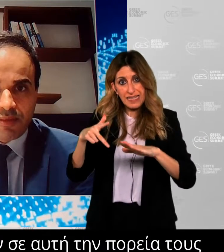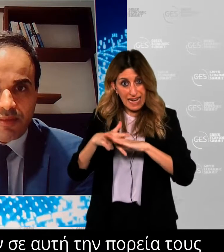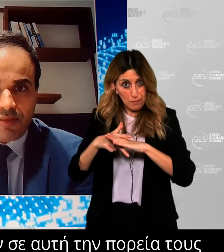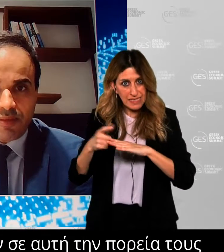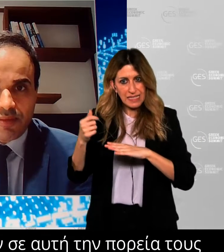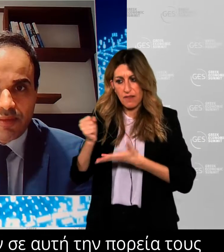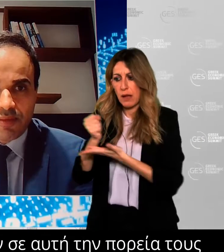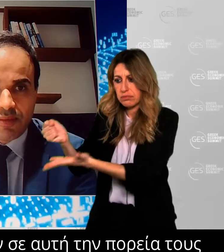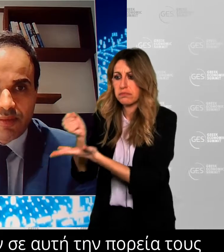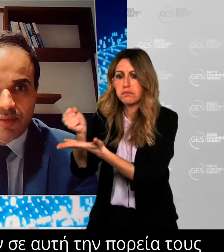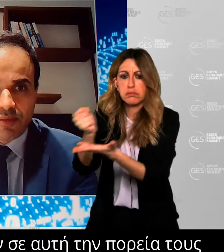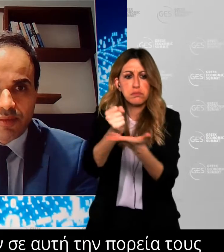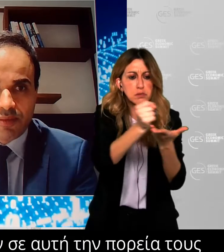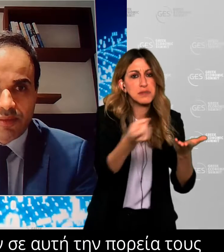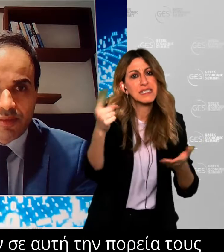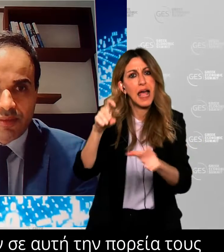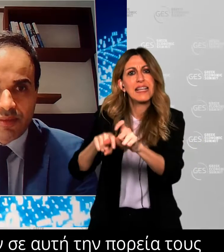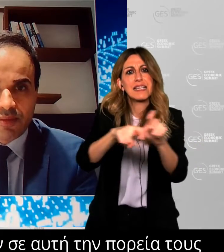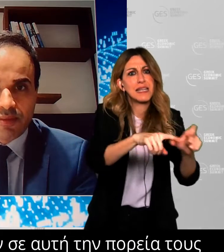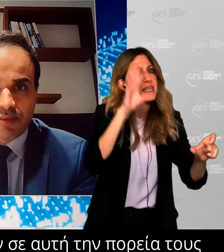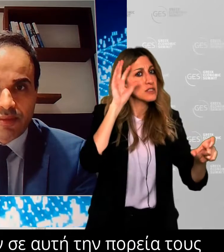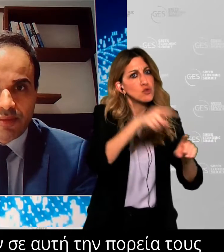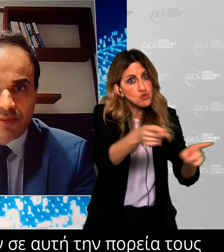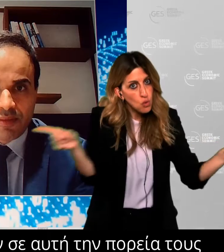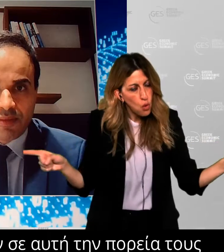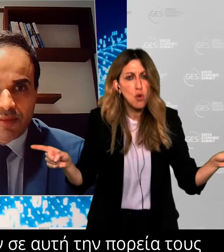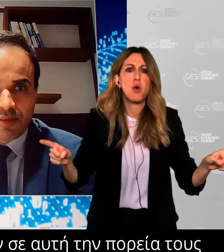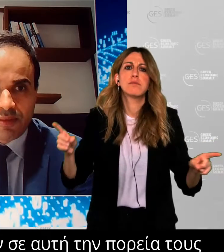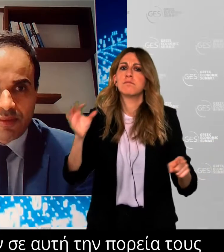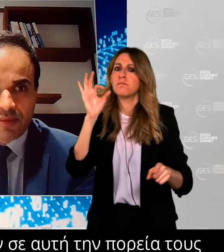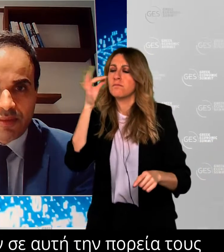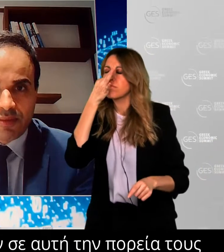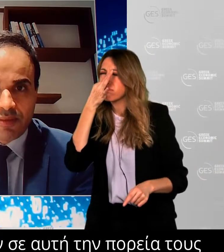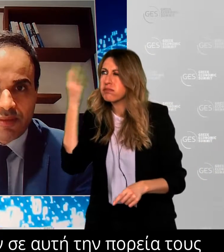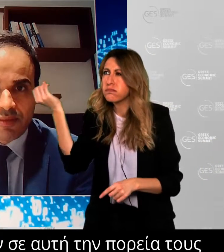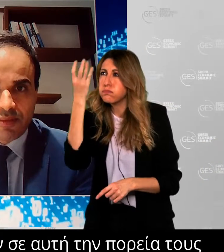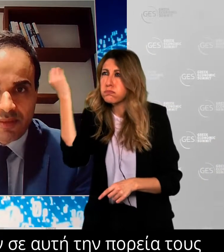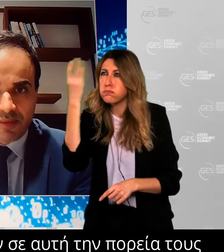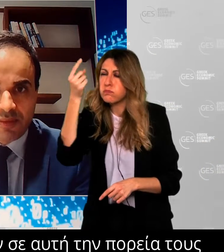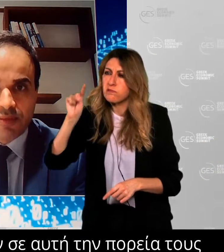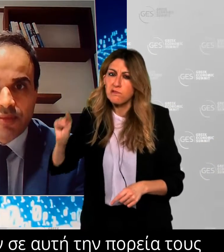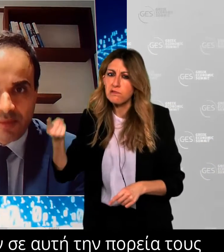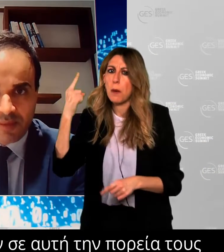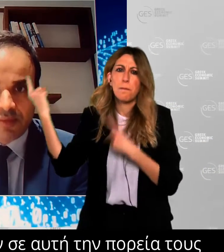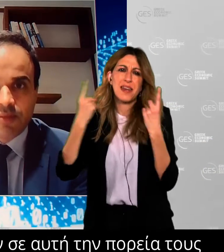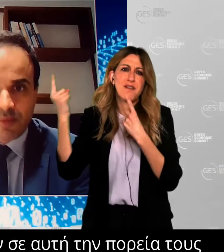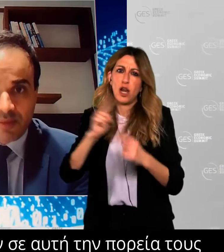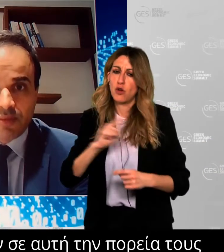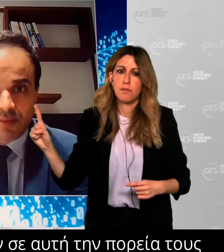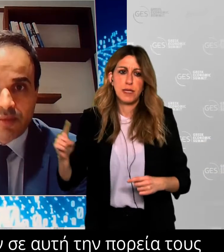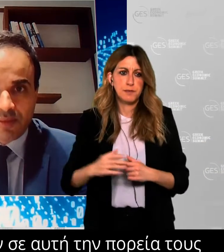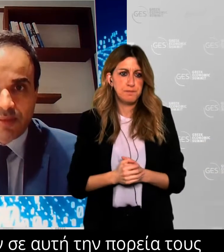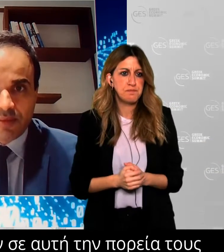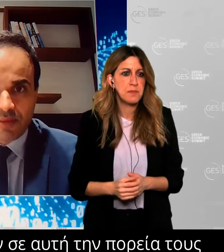released its net zero roadmap. I've referenced it before, but with things like a 63% reduction in the